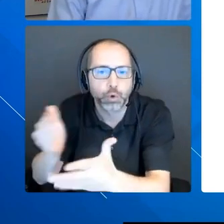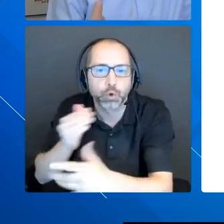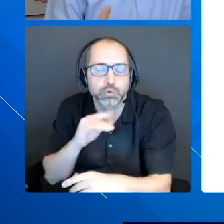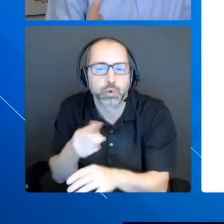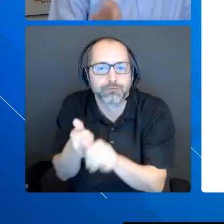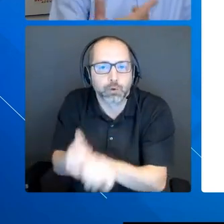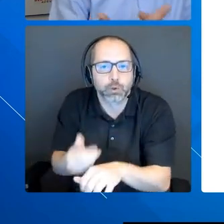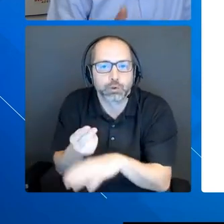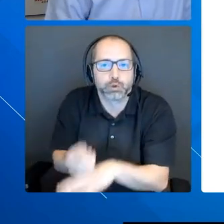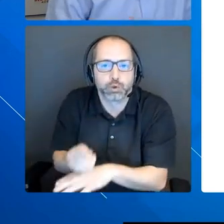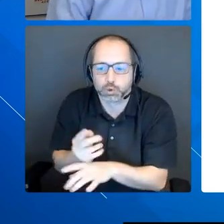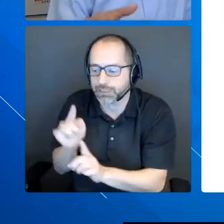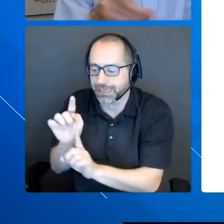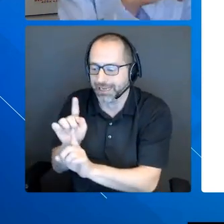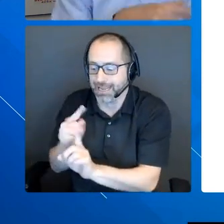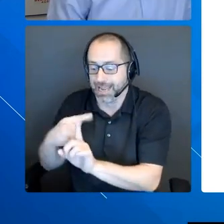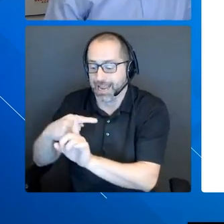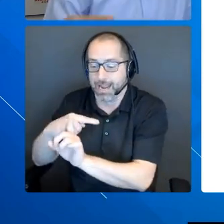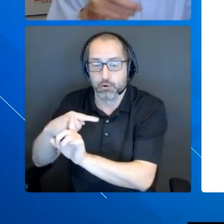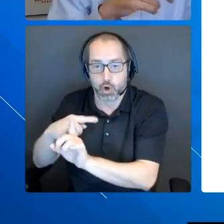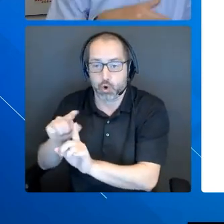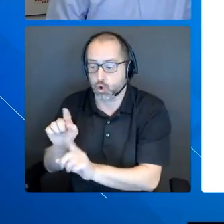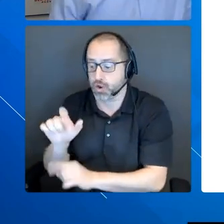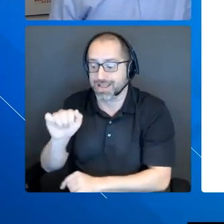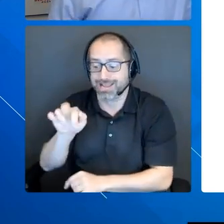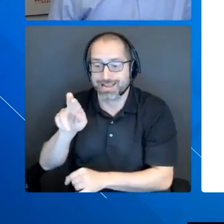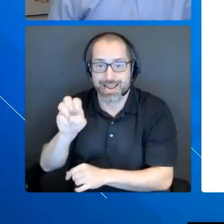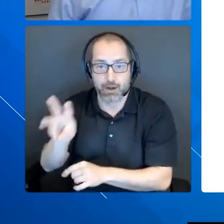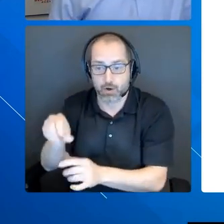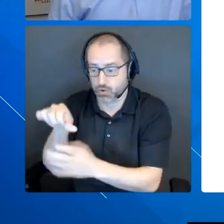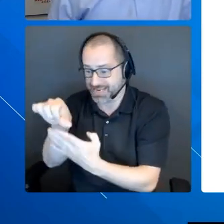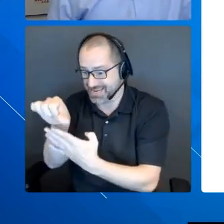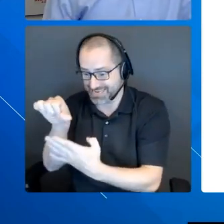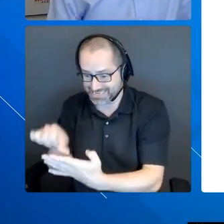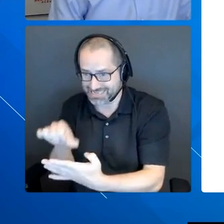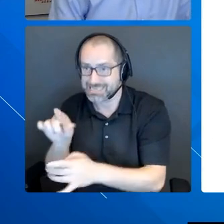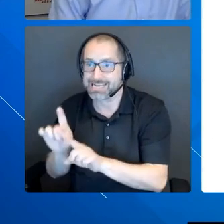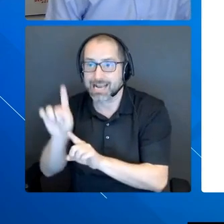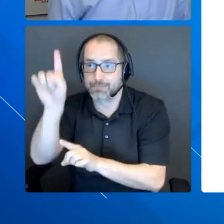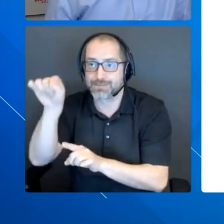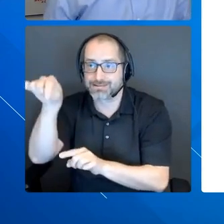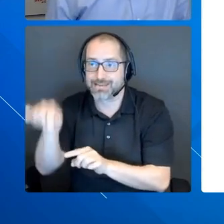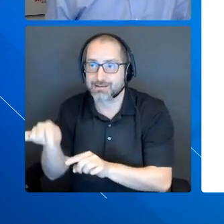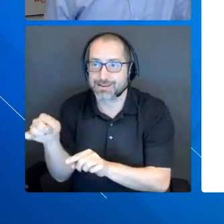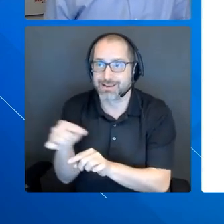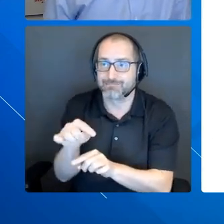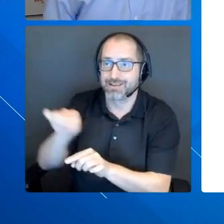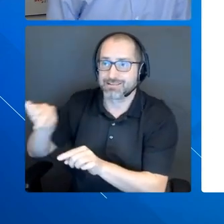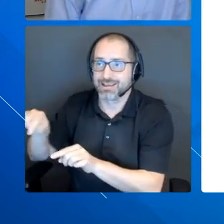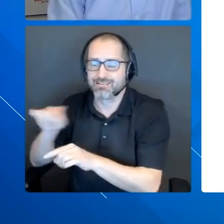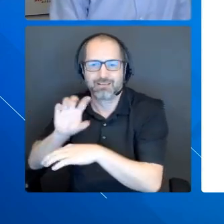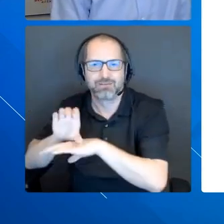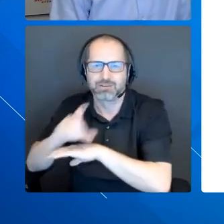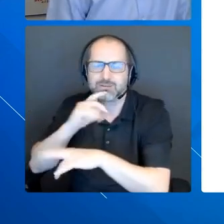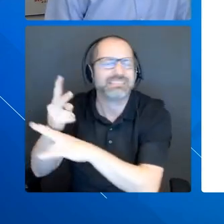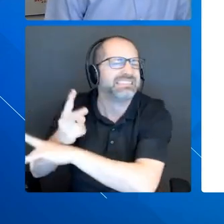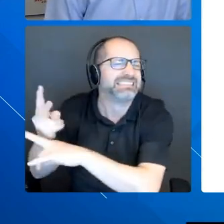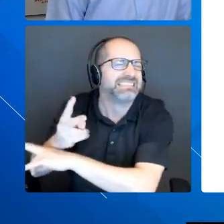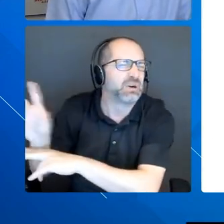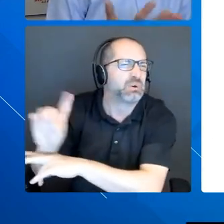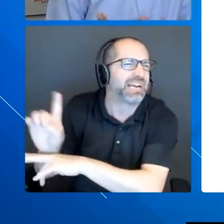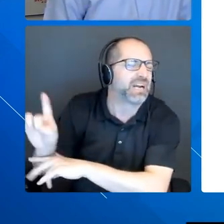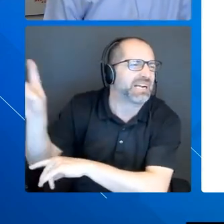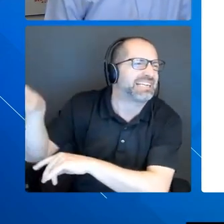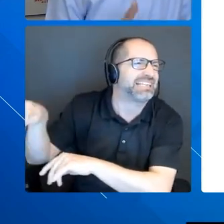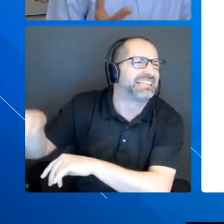read non-text, the text. I'm forced to read around and try to find where here is. Why not instead make the link the name?